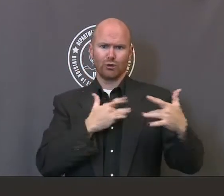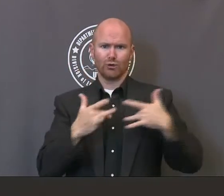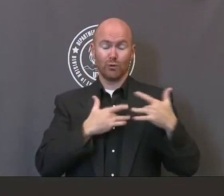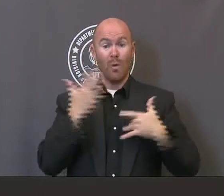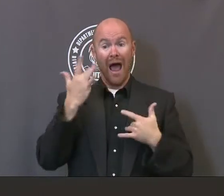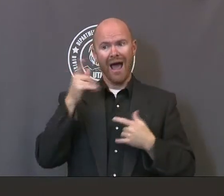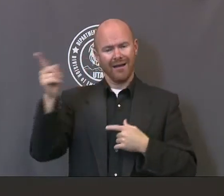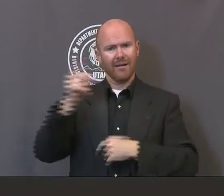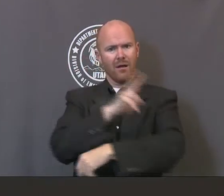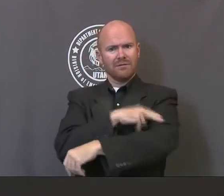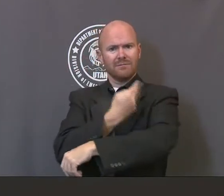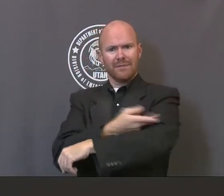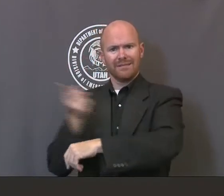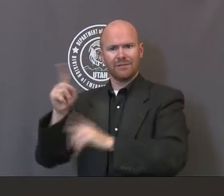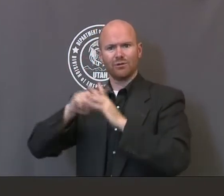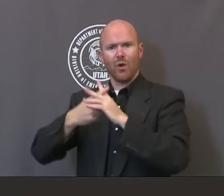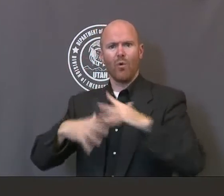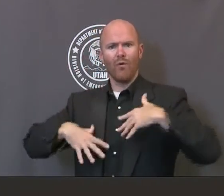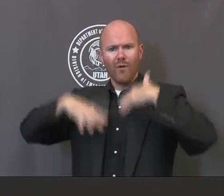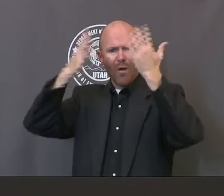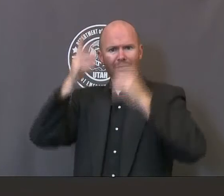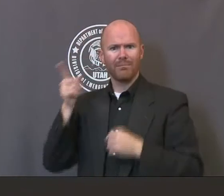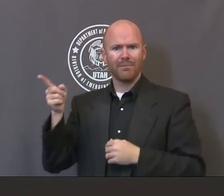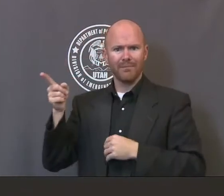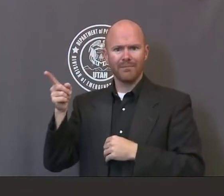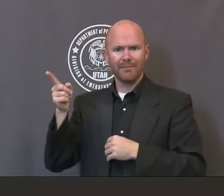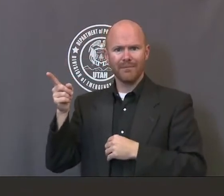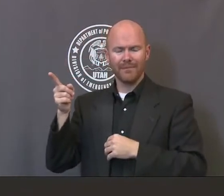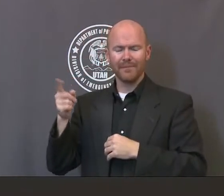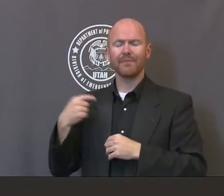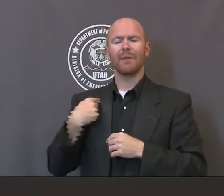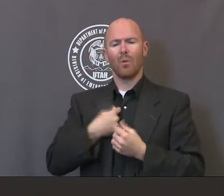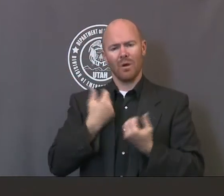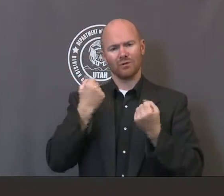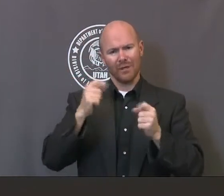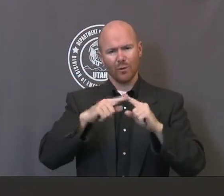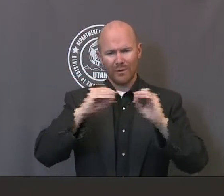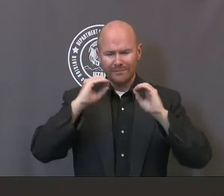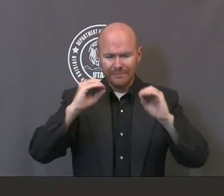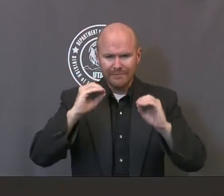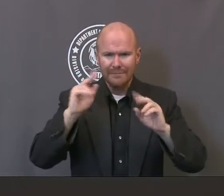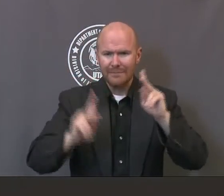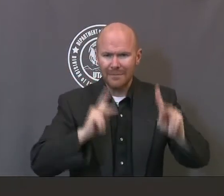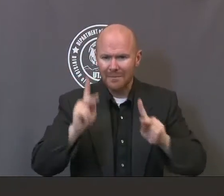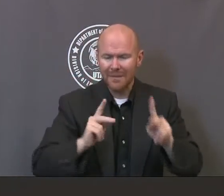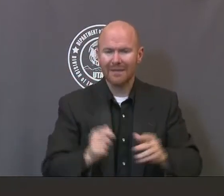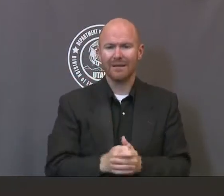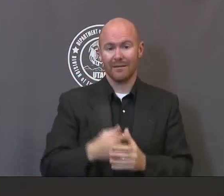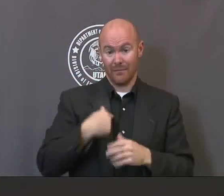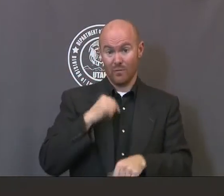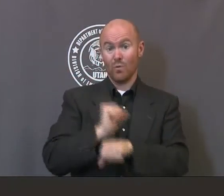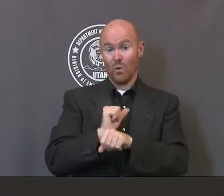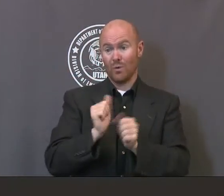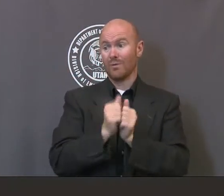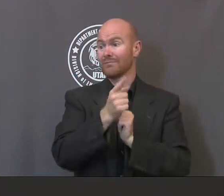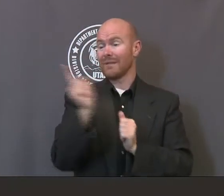medical community. So we're going to try to educate as we go. We've been working closely with legislative leadership, the local government